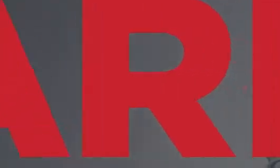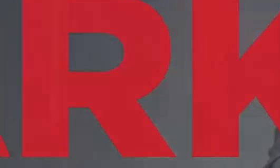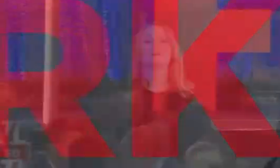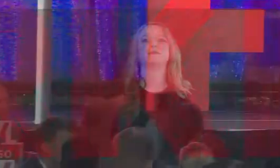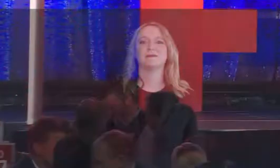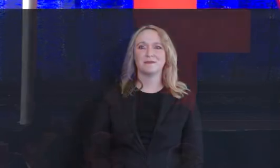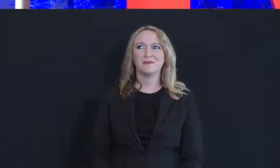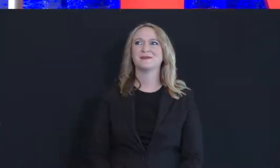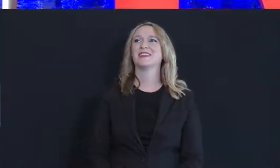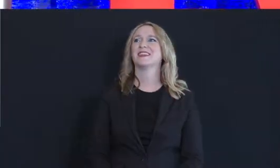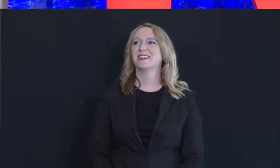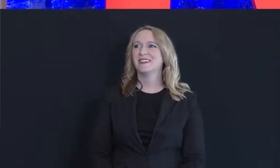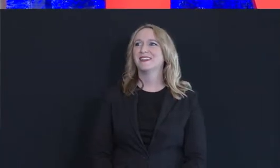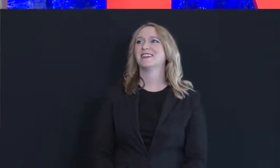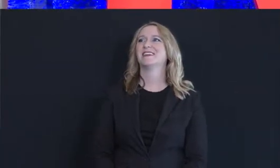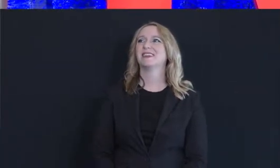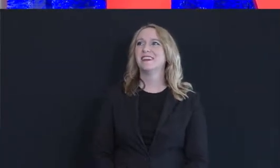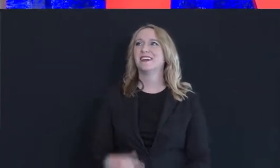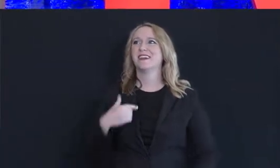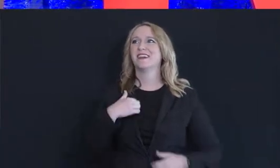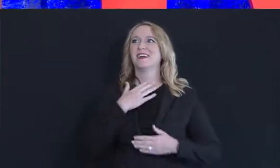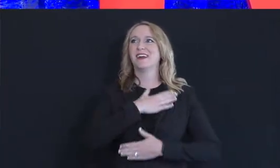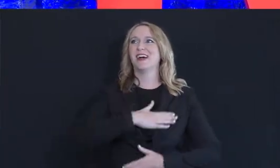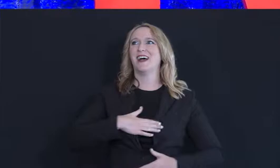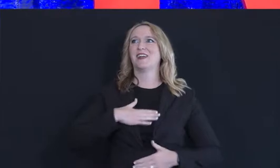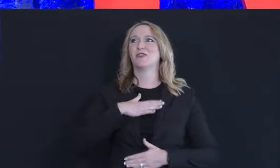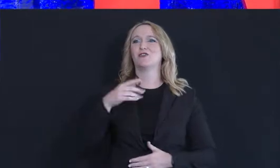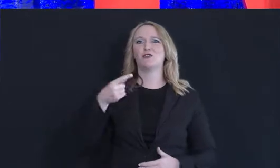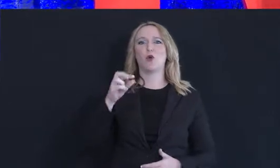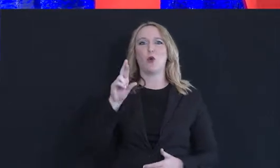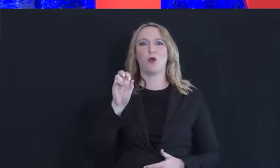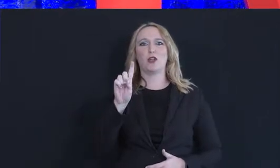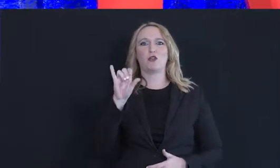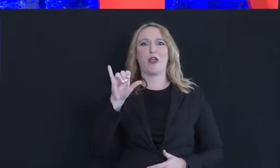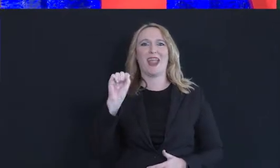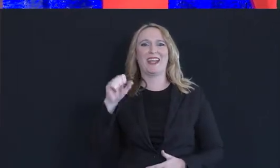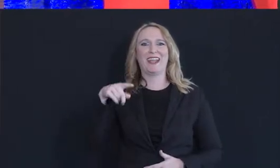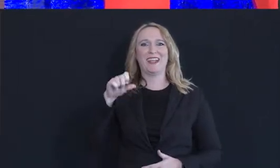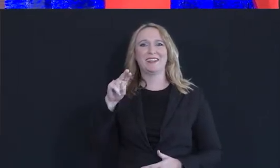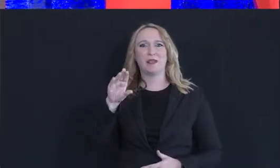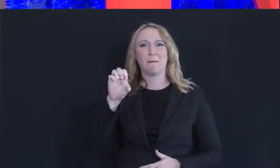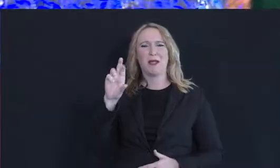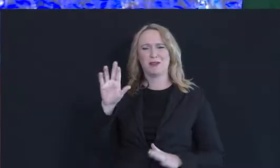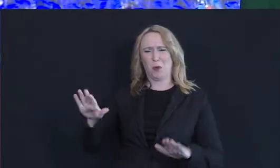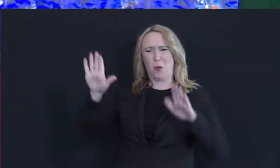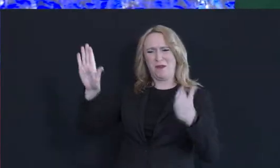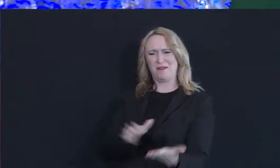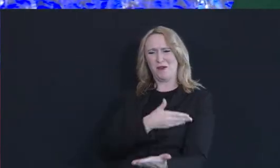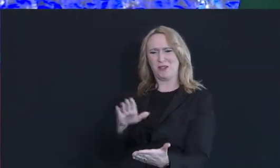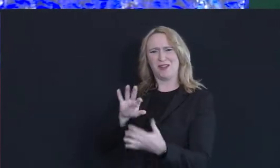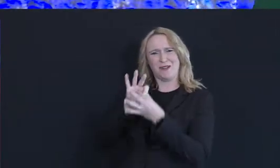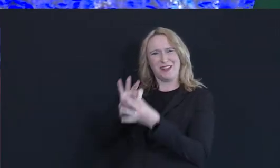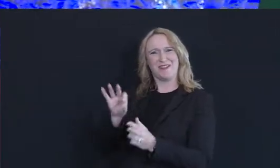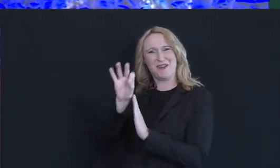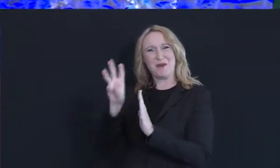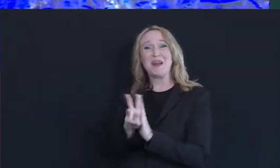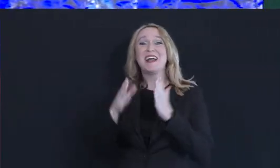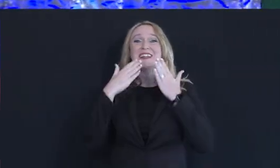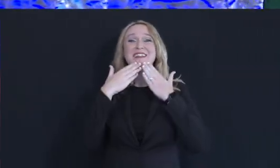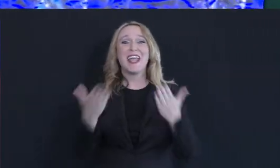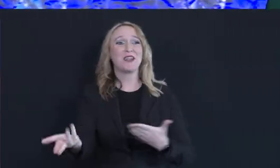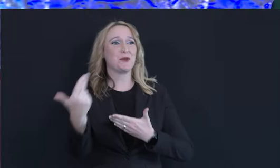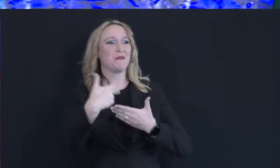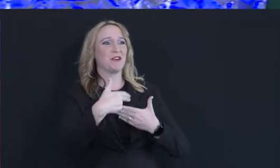you're like a little Grady Spencer a Fort Worth boy with his song all about Fort Worth Texas thank you all for joining us here today